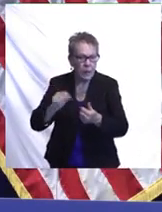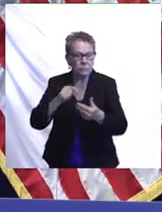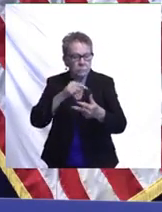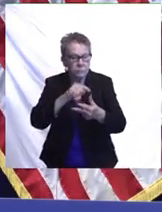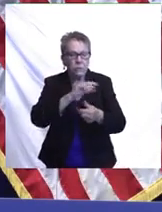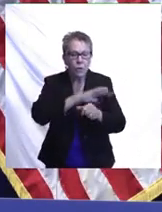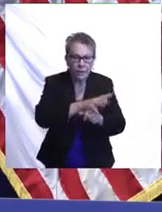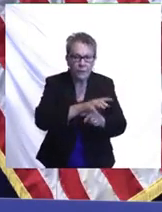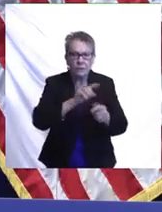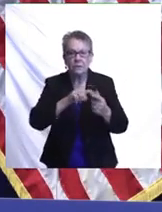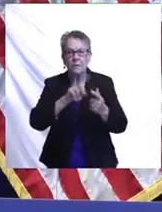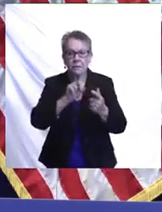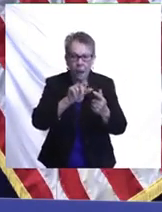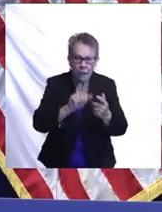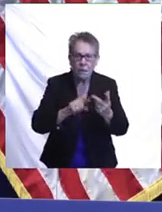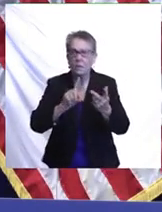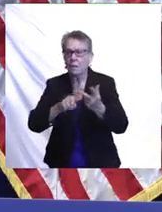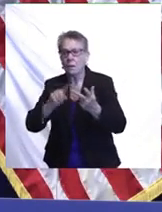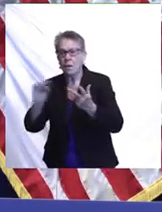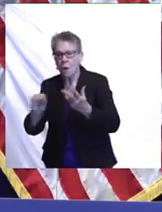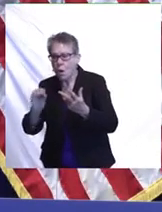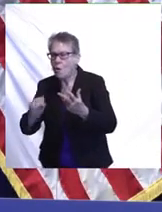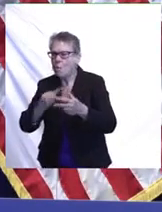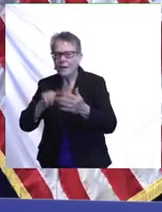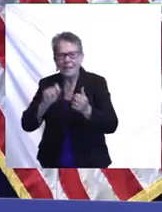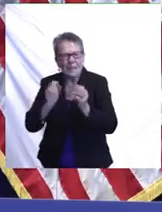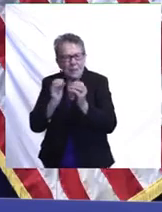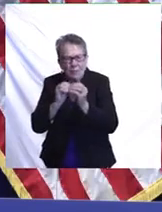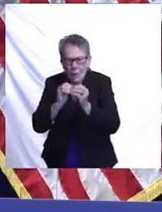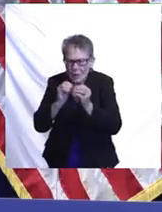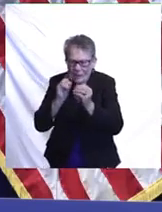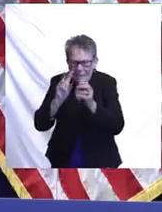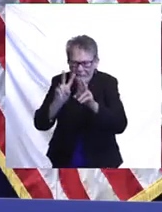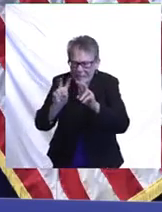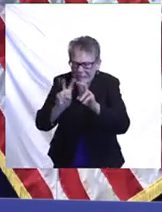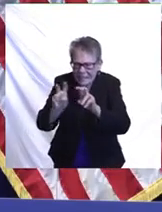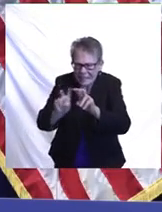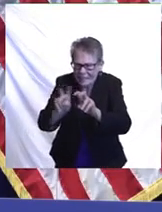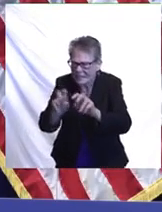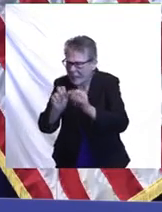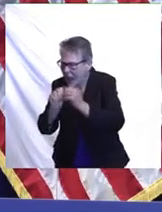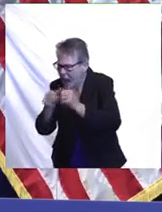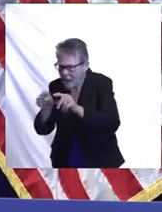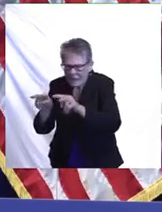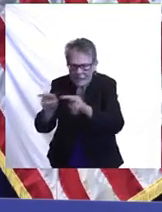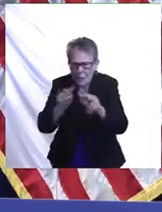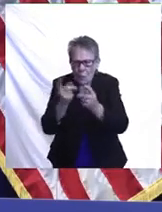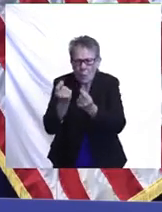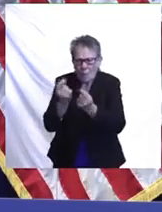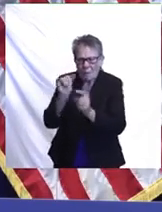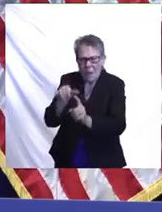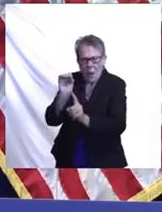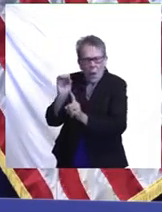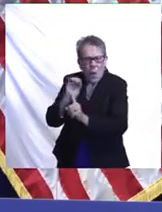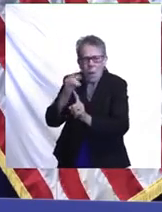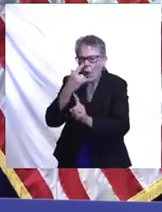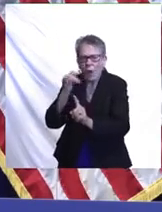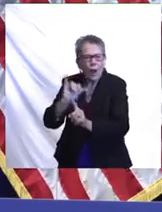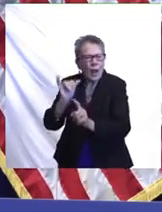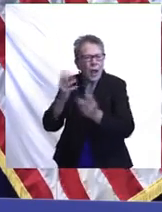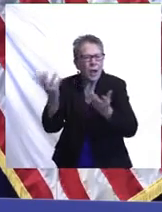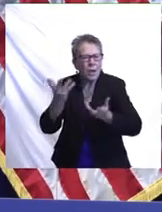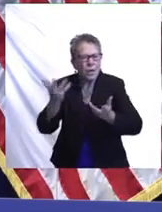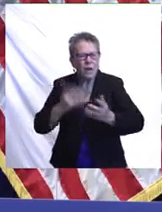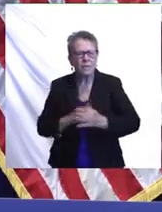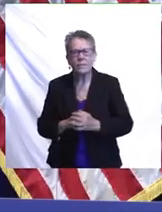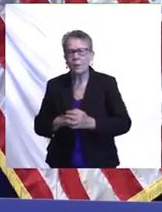is being performed. Our lab is reaching out to clinical labs to be on the lookout for this pattern and to report